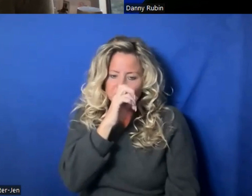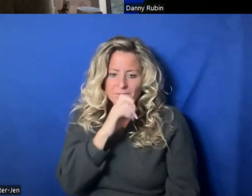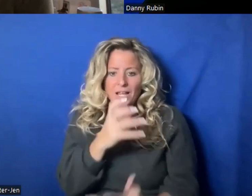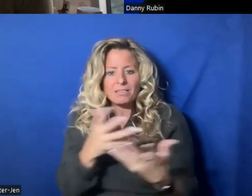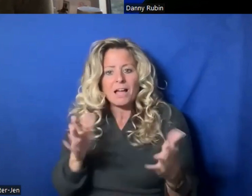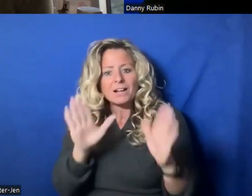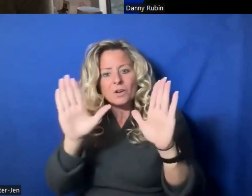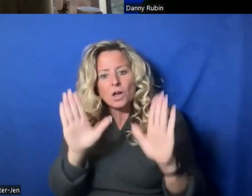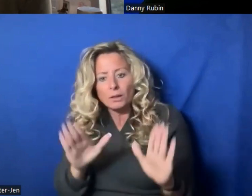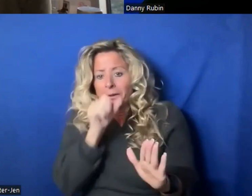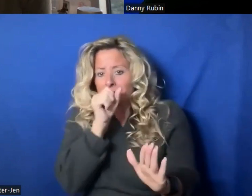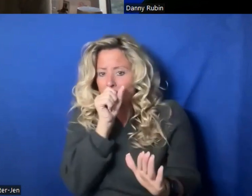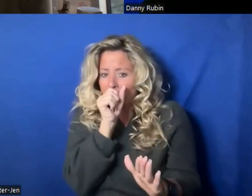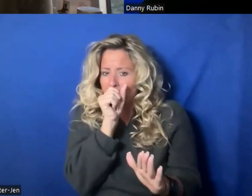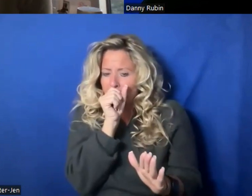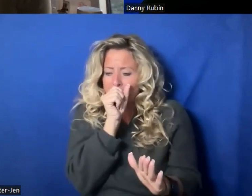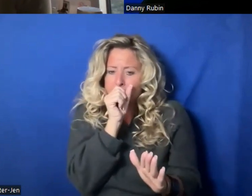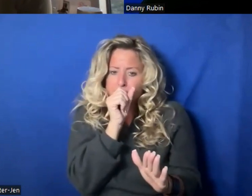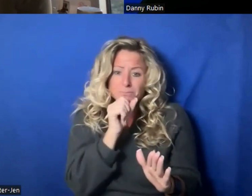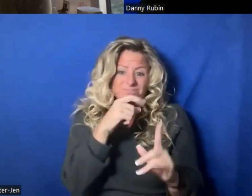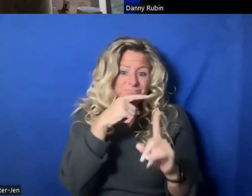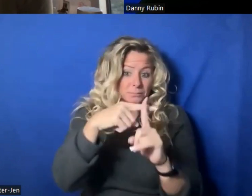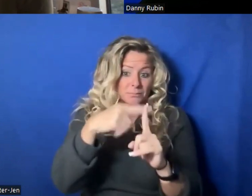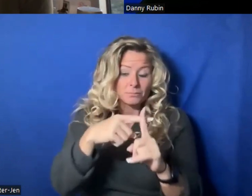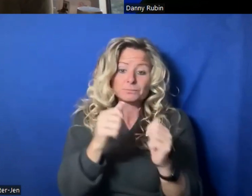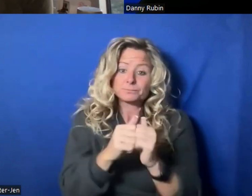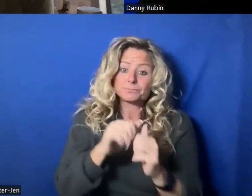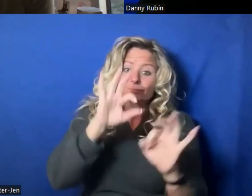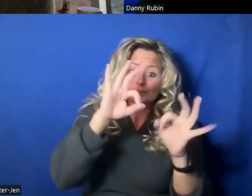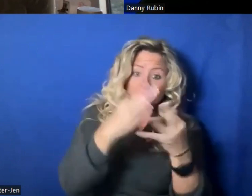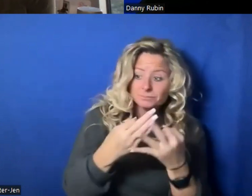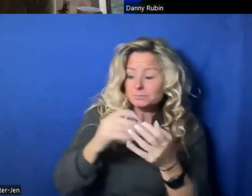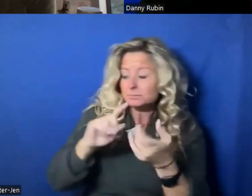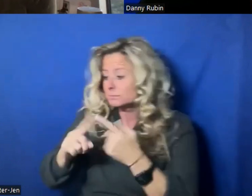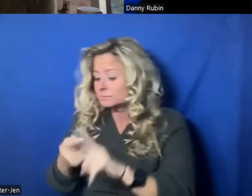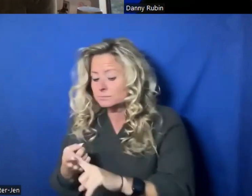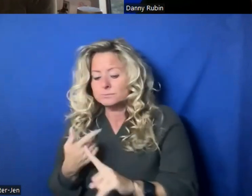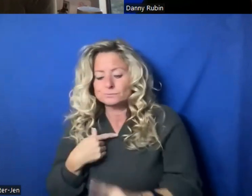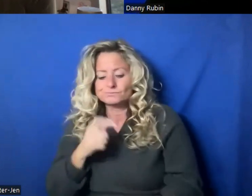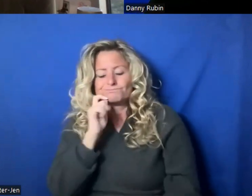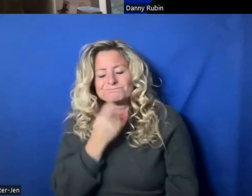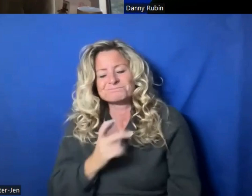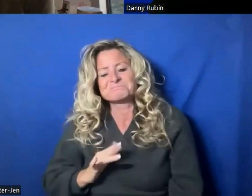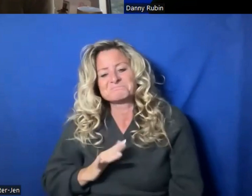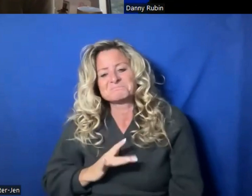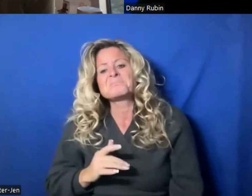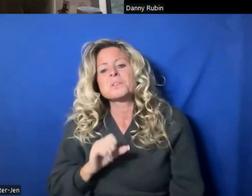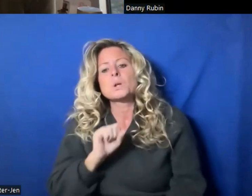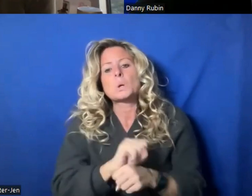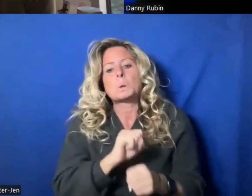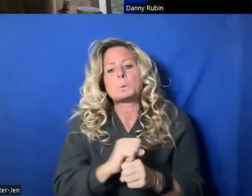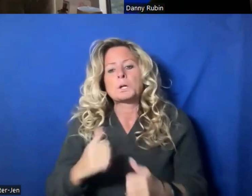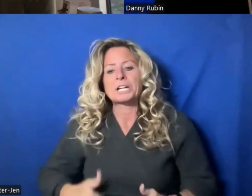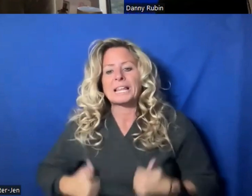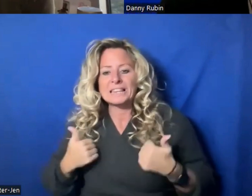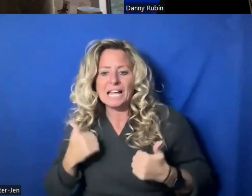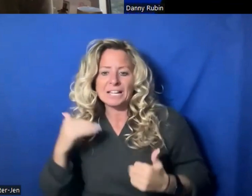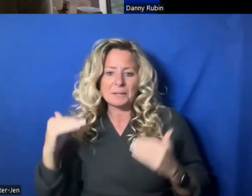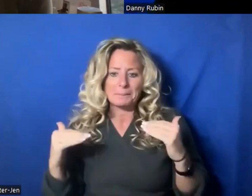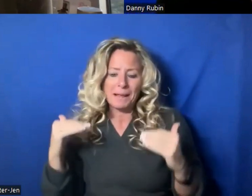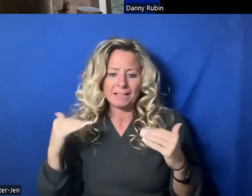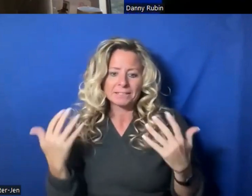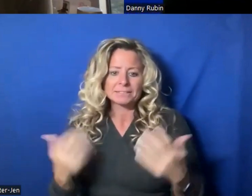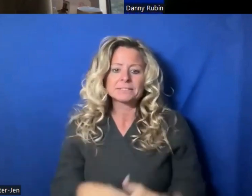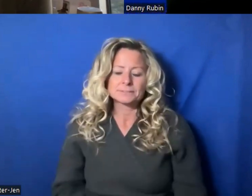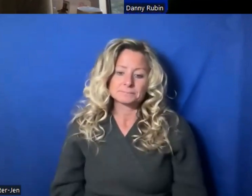your family and your friends. Like, you can bring your friends and family to the game. So it has a pretty cool like work-life balance where you might